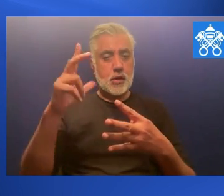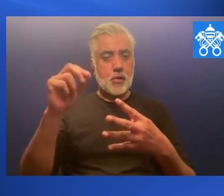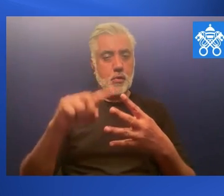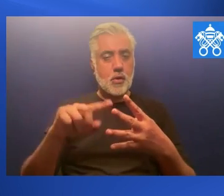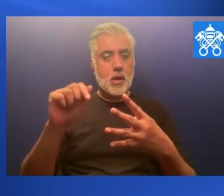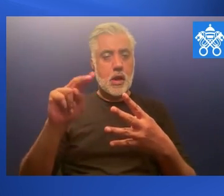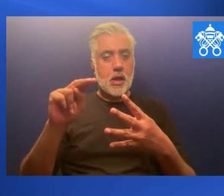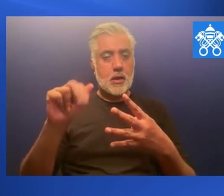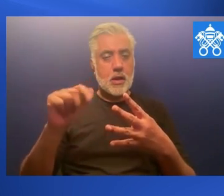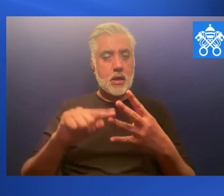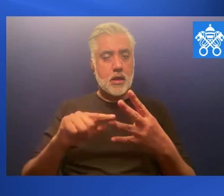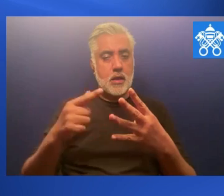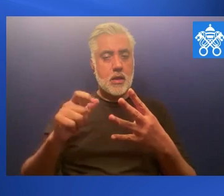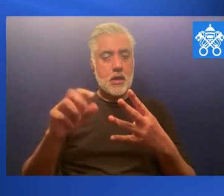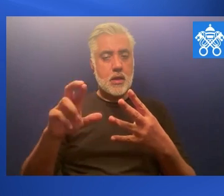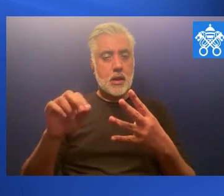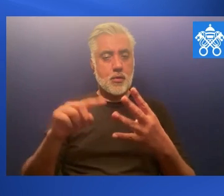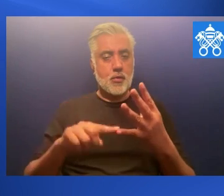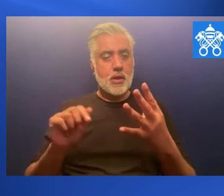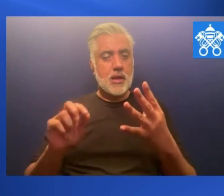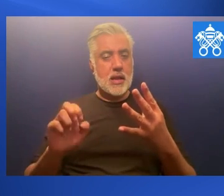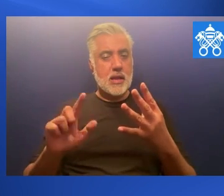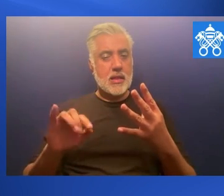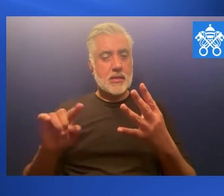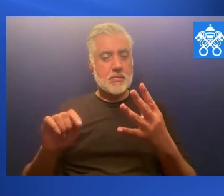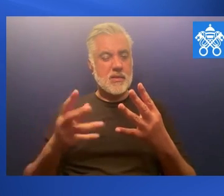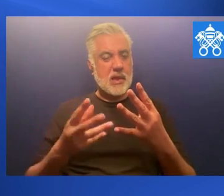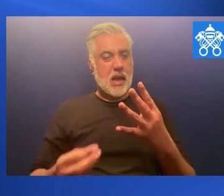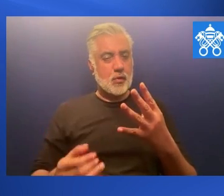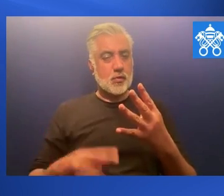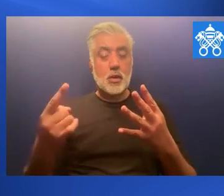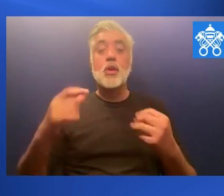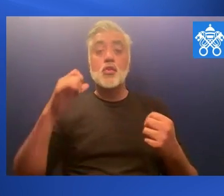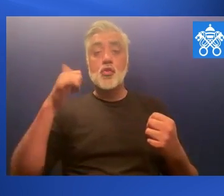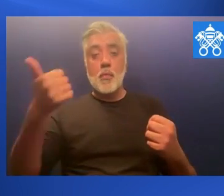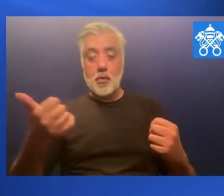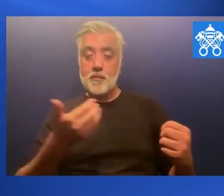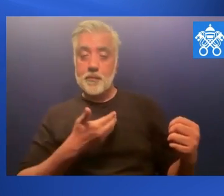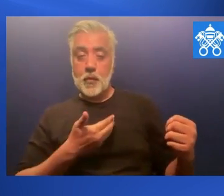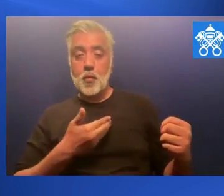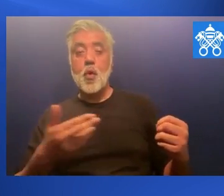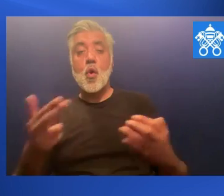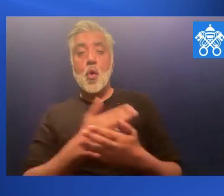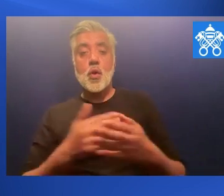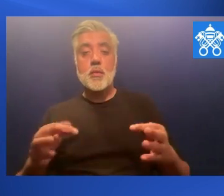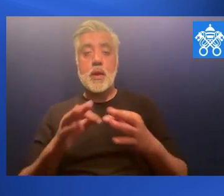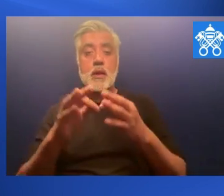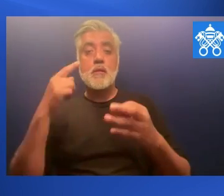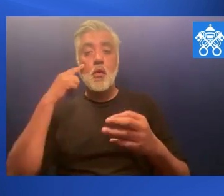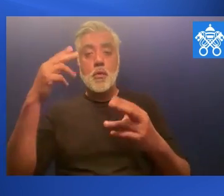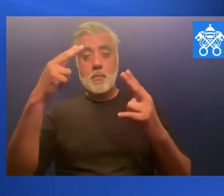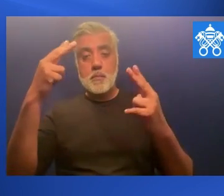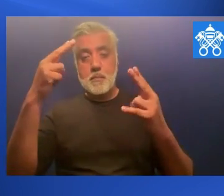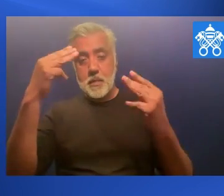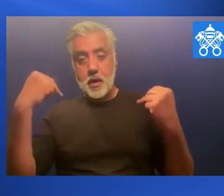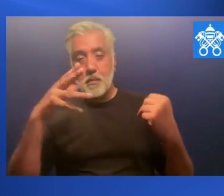news. And we'll be back again tomorrow, 10 a.m. Rome time. Pope Francis will preside over Holy Mass for